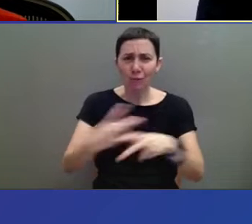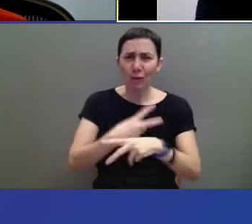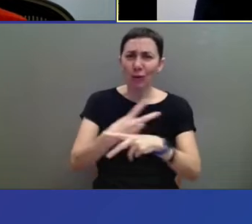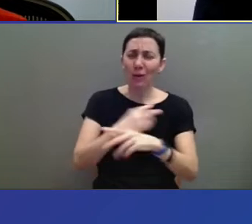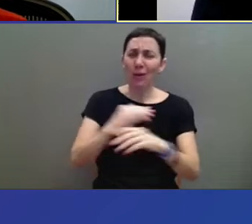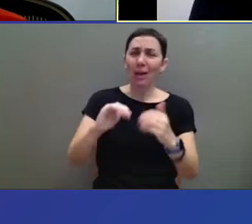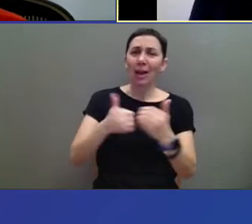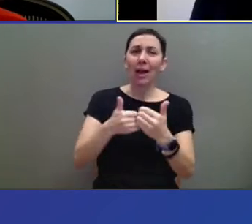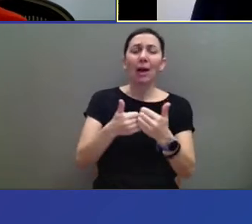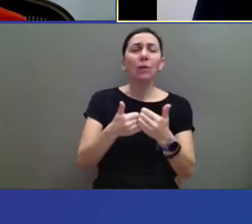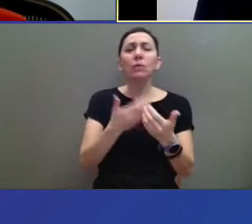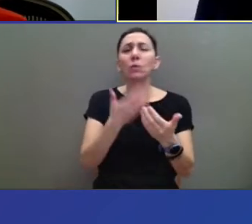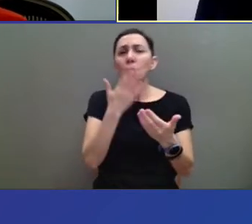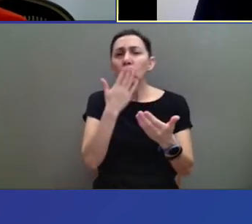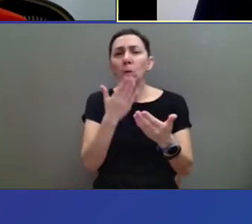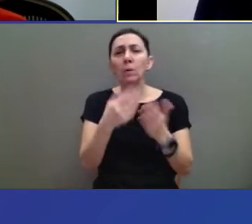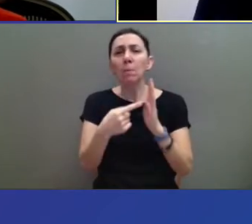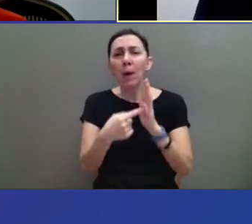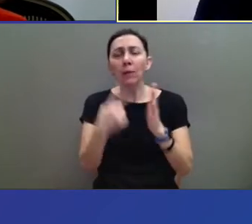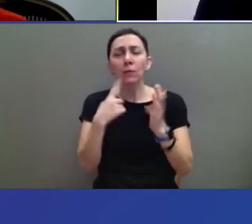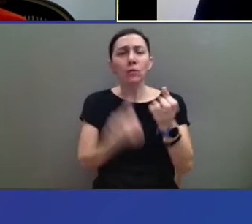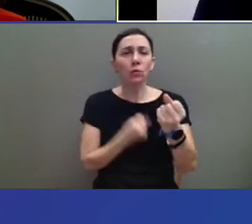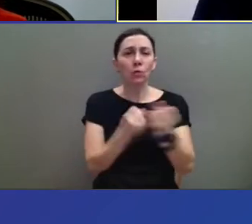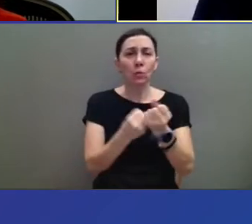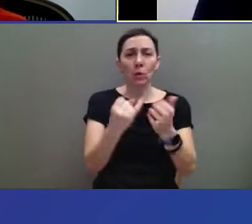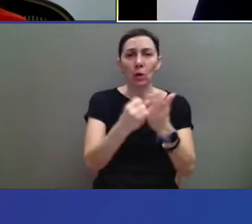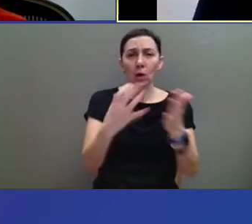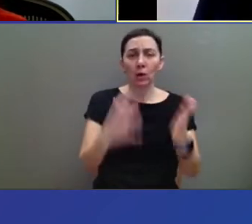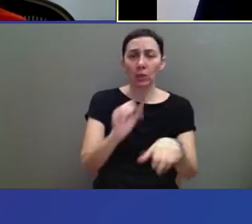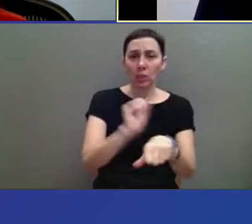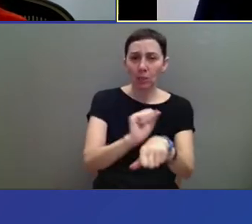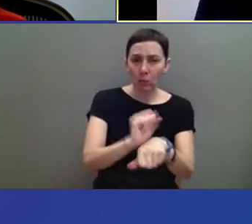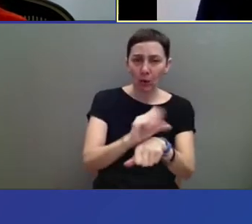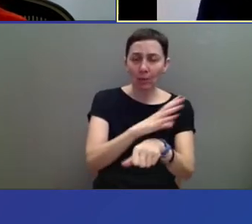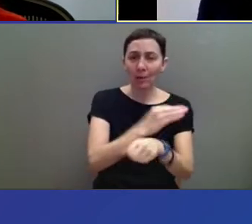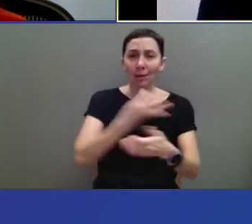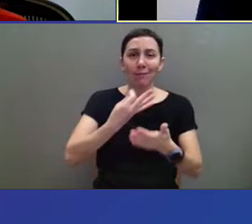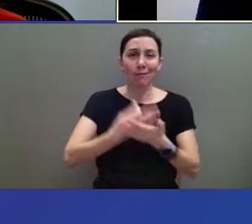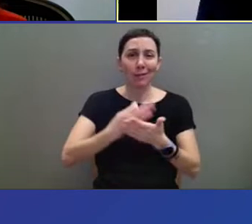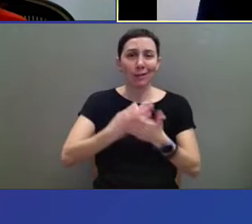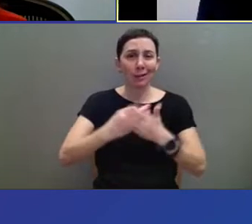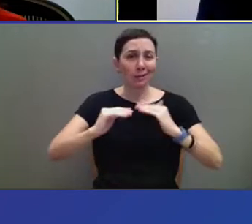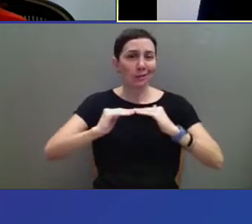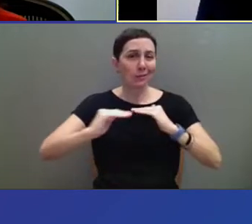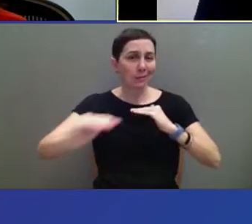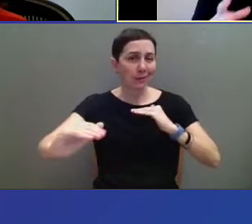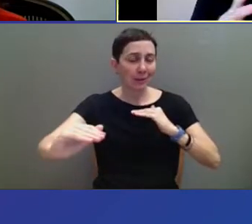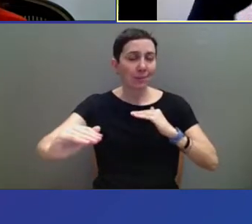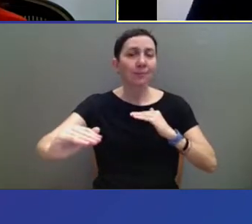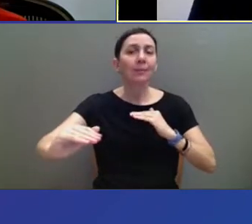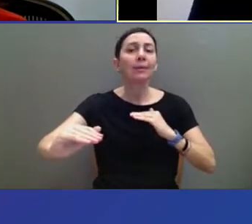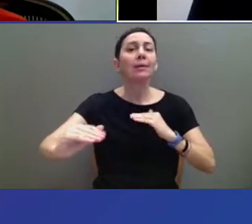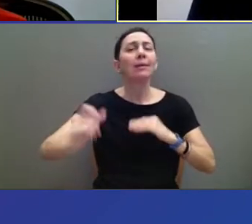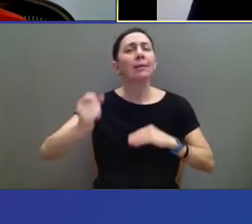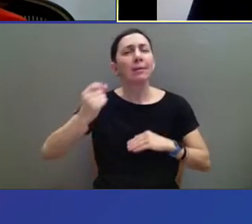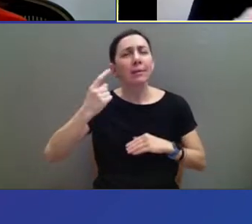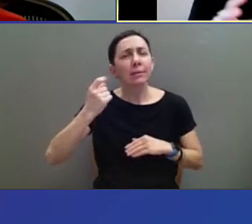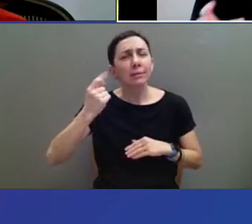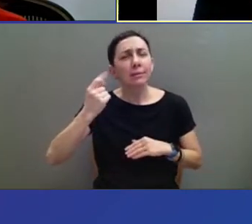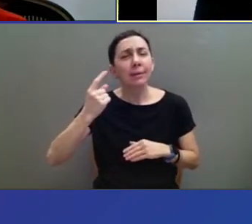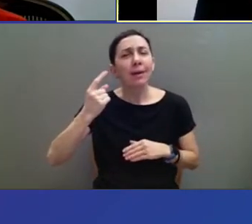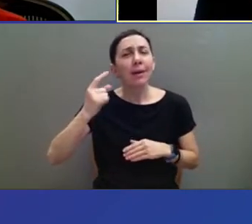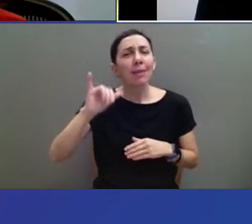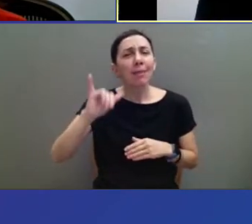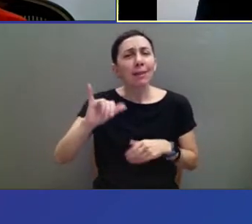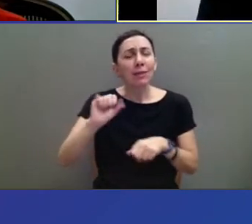support models for artist employment and financial stability, while also understanding that this work really was